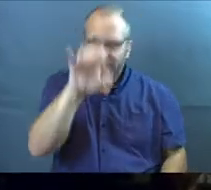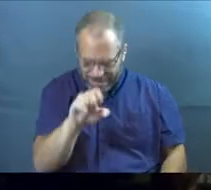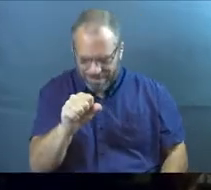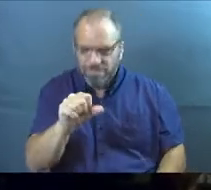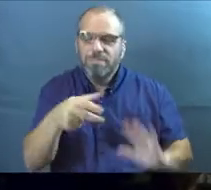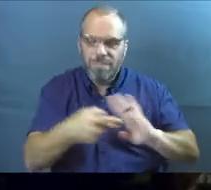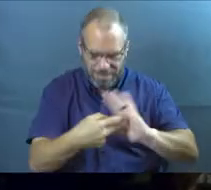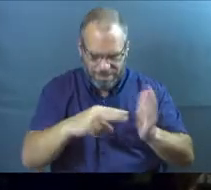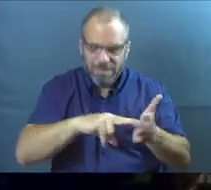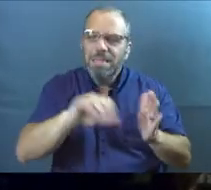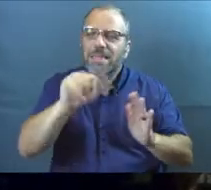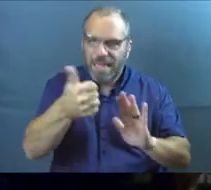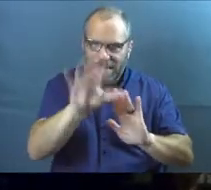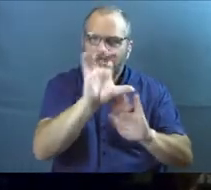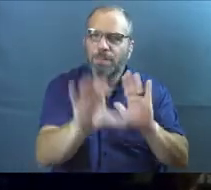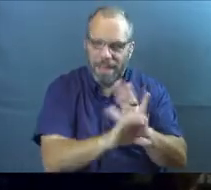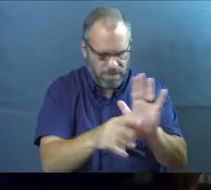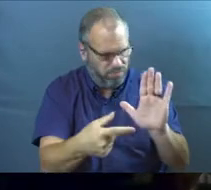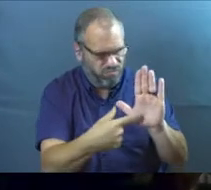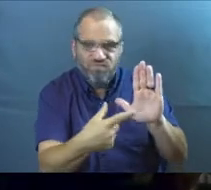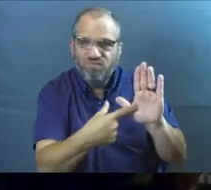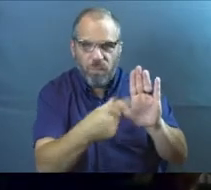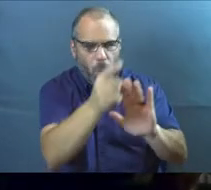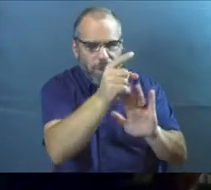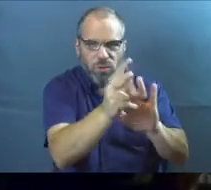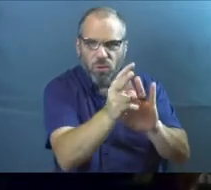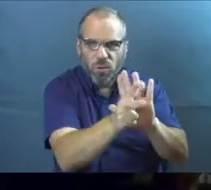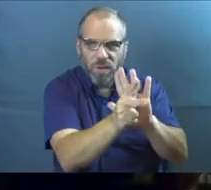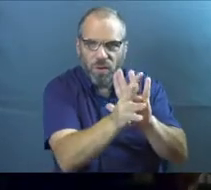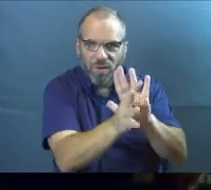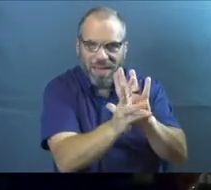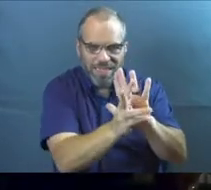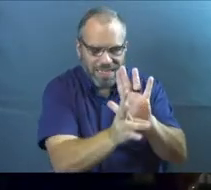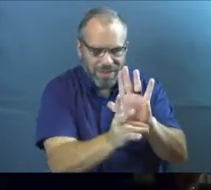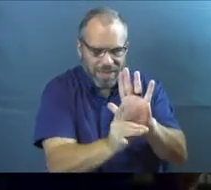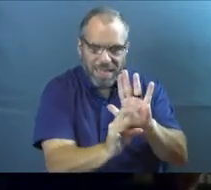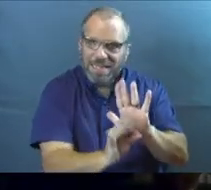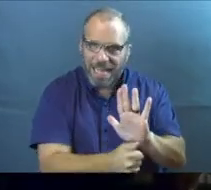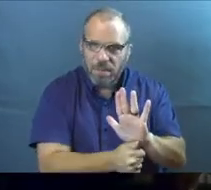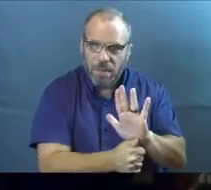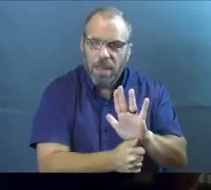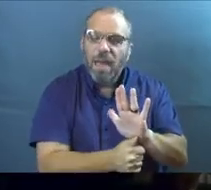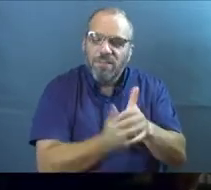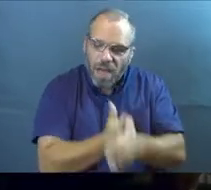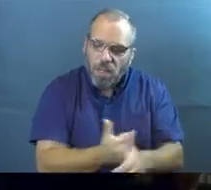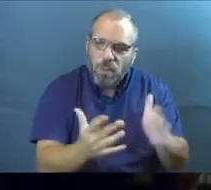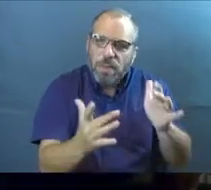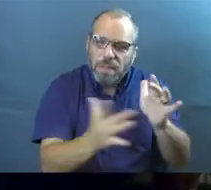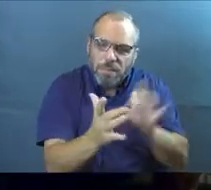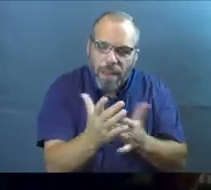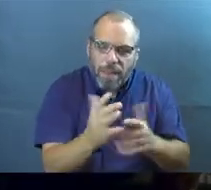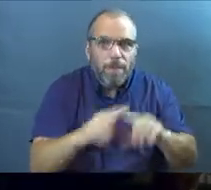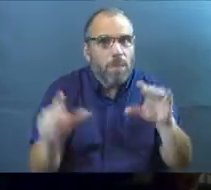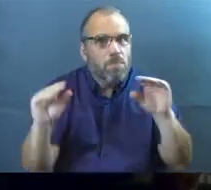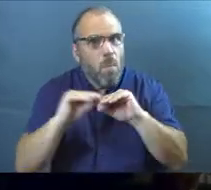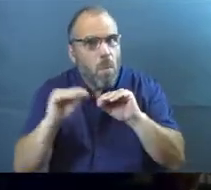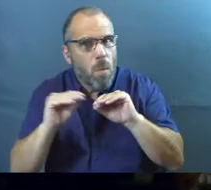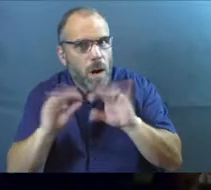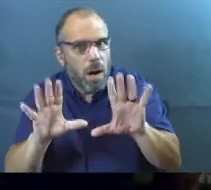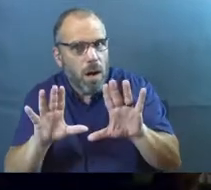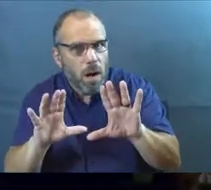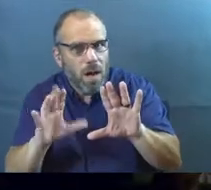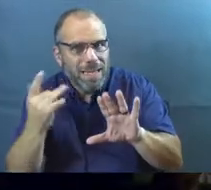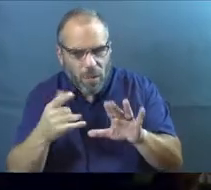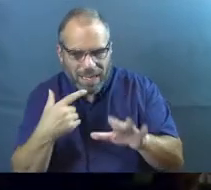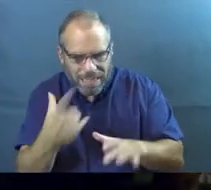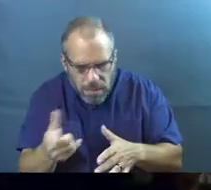does. Yes, it does. It means following the will of God written into his word. But it's also way more than that. That's